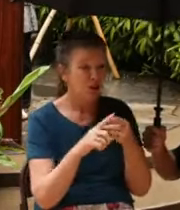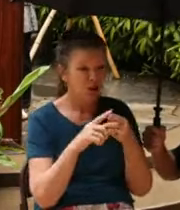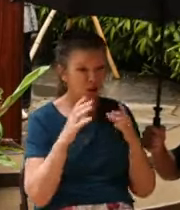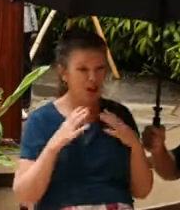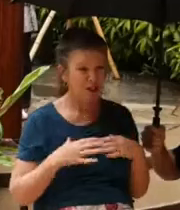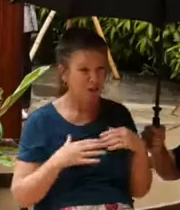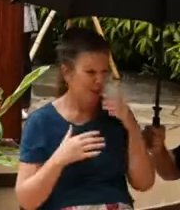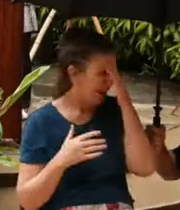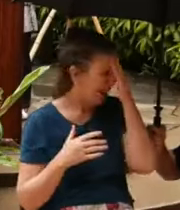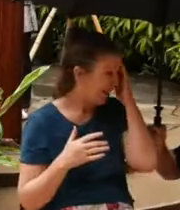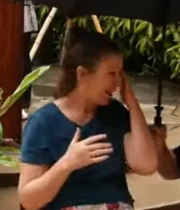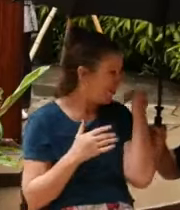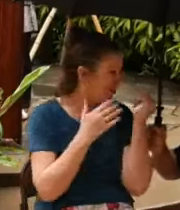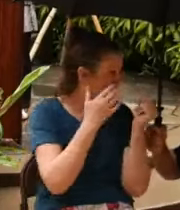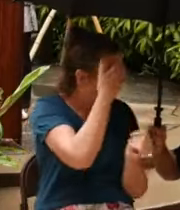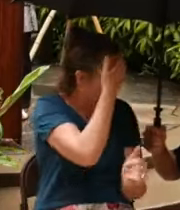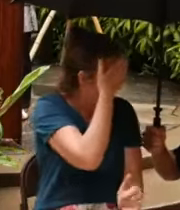customers.